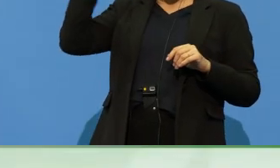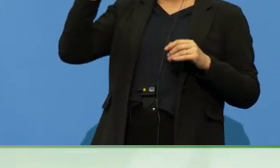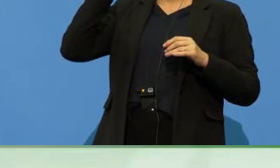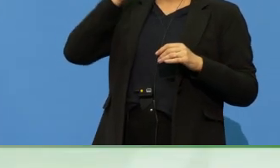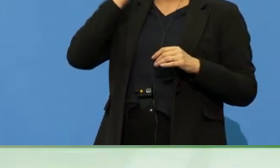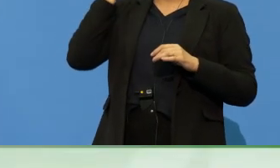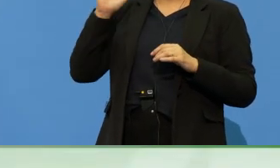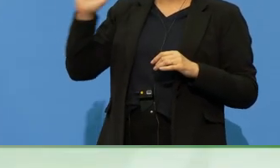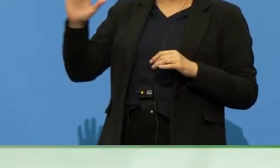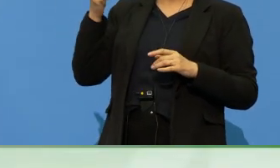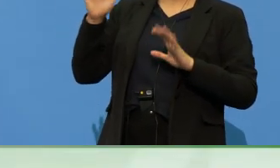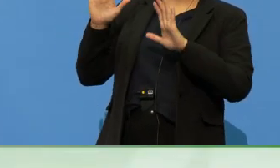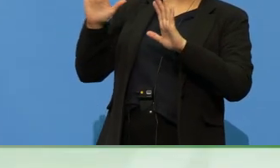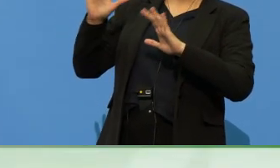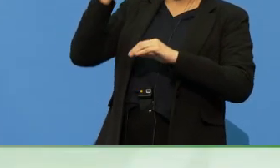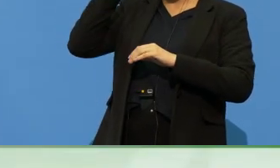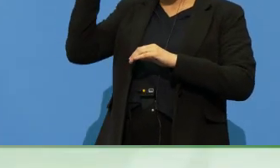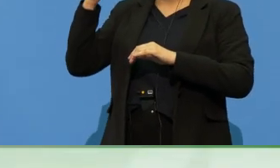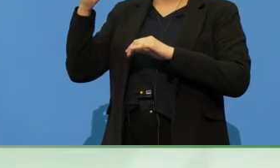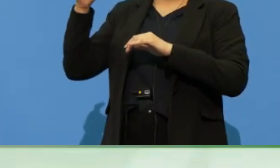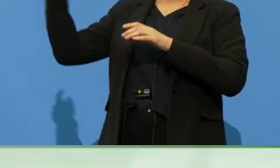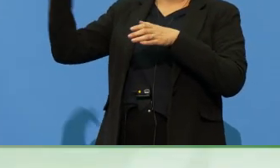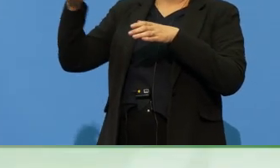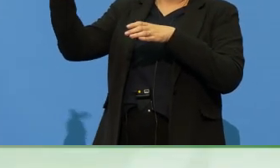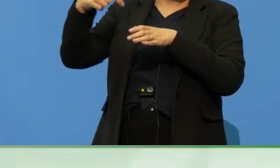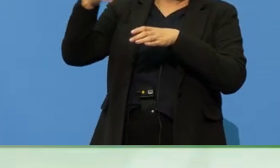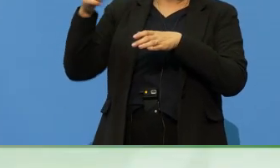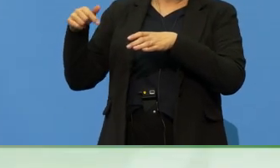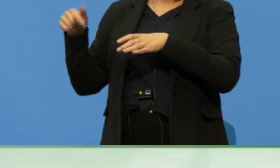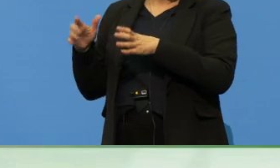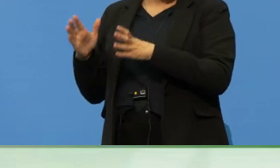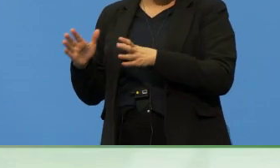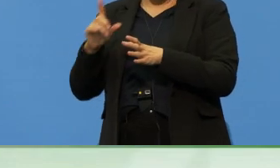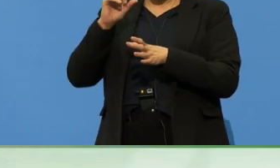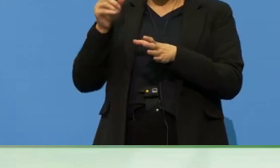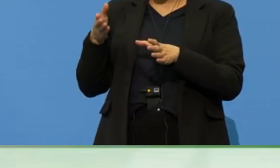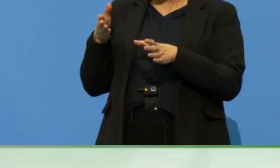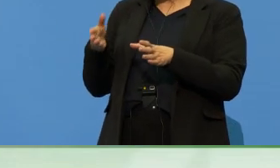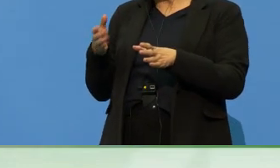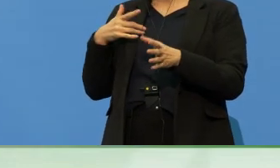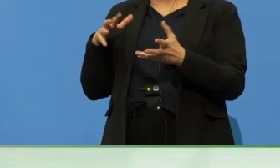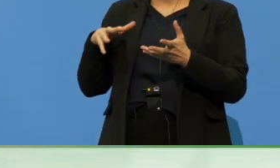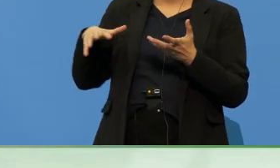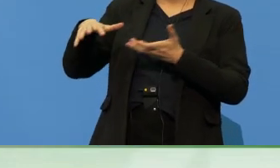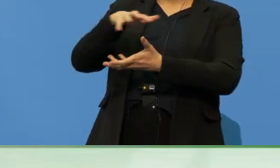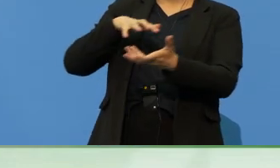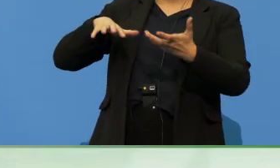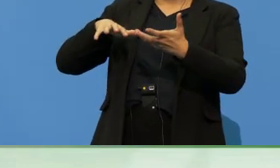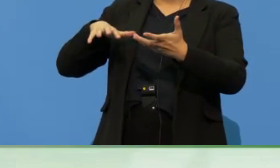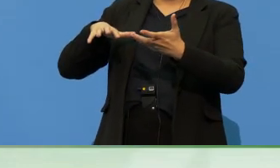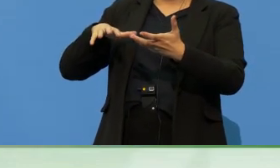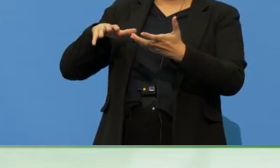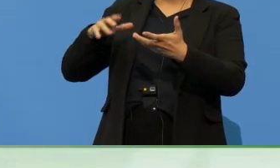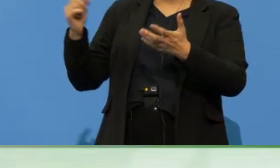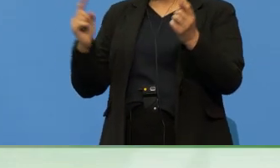for ministries and public agency, but our objective is to have a mixed usage of this place